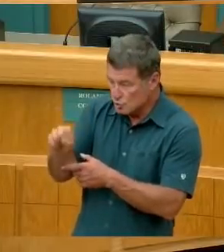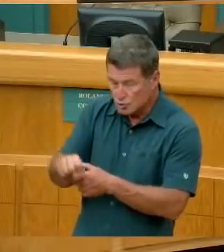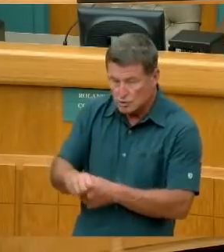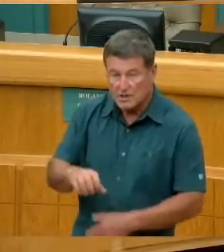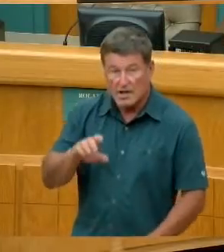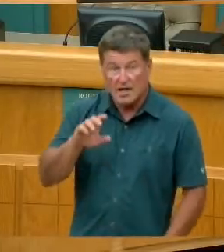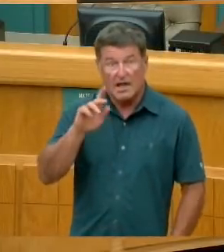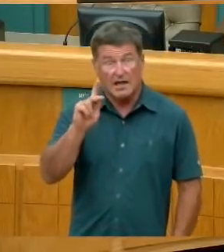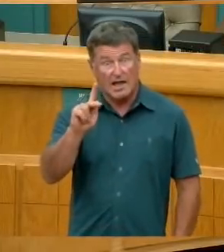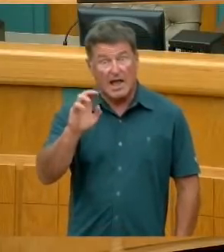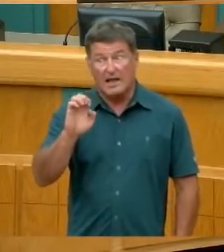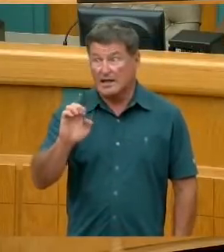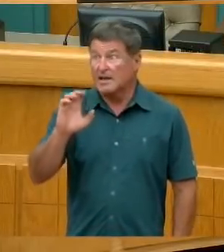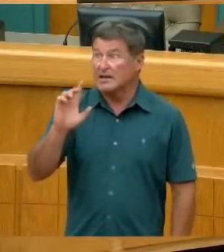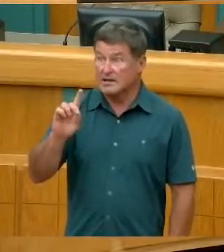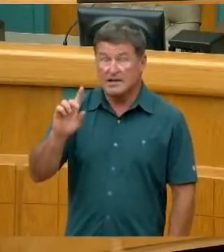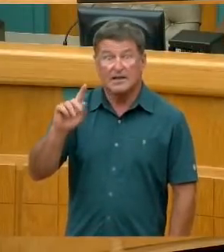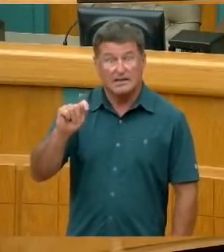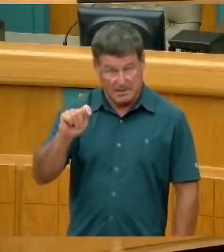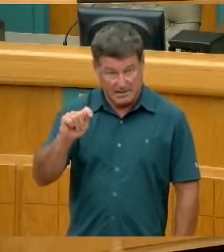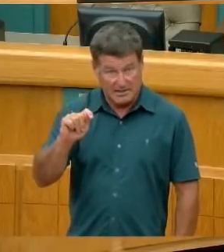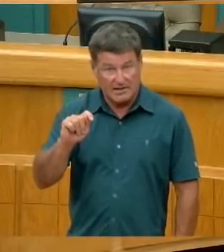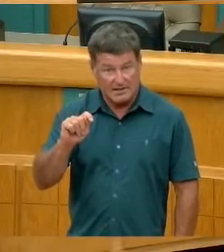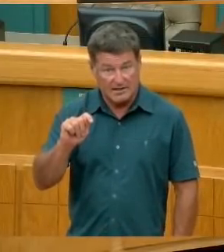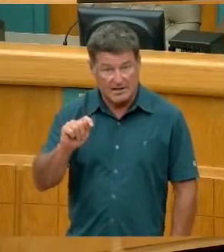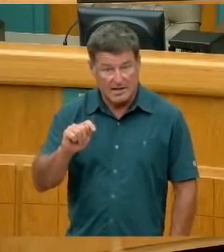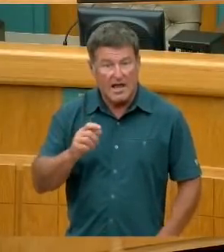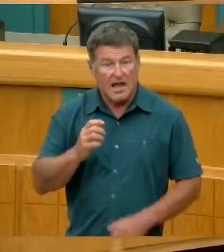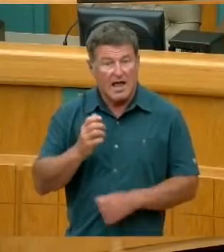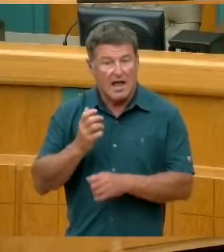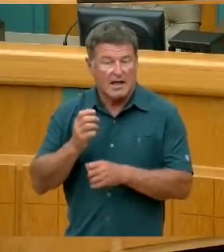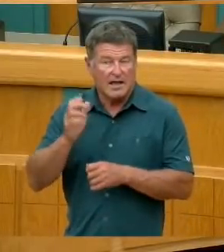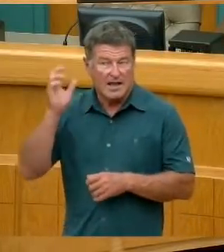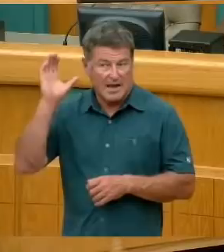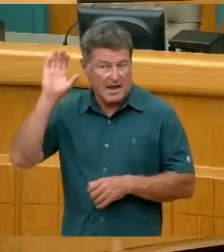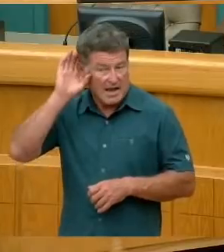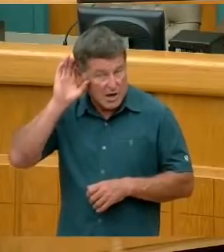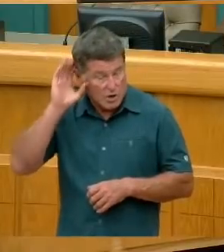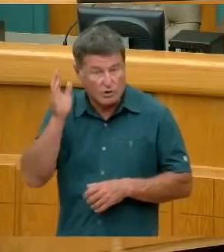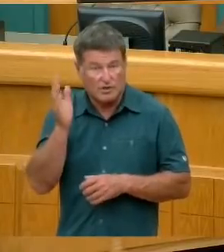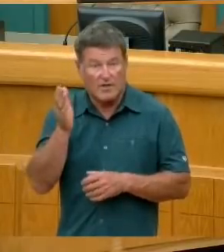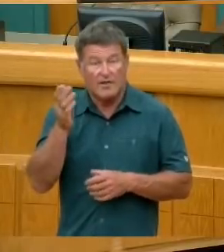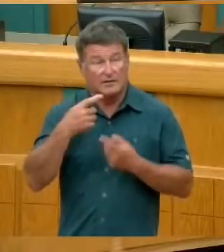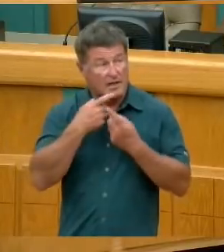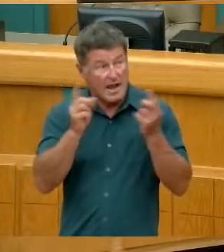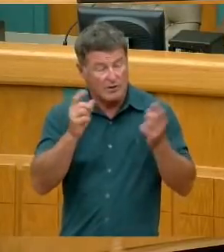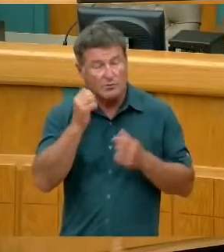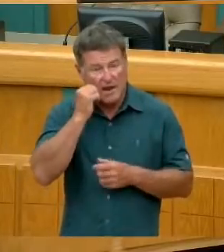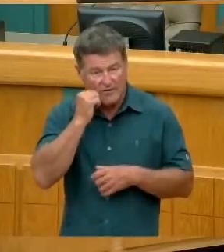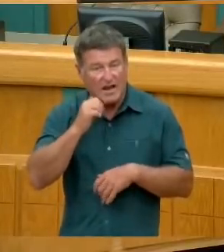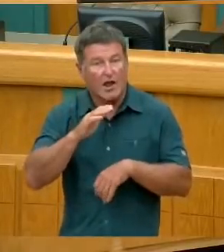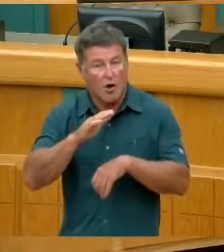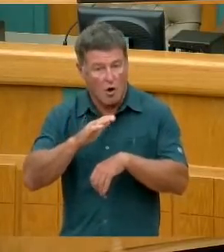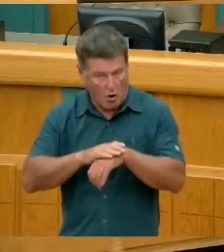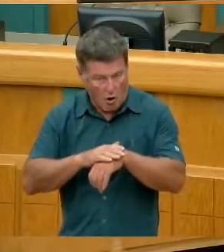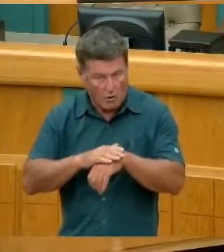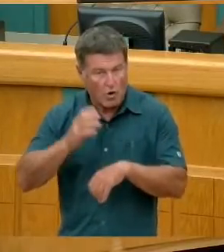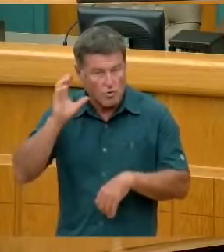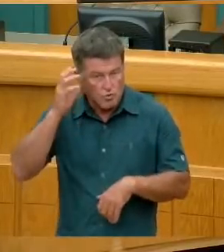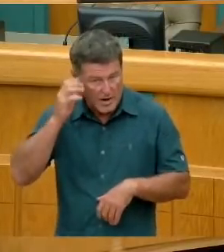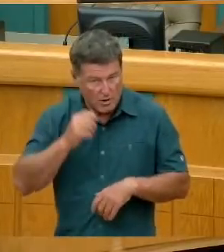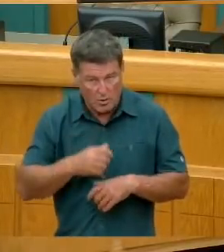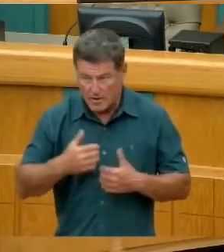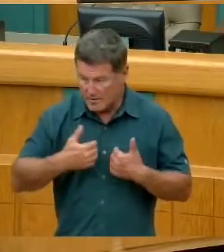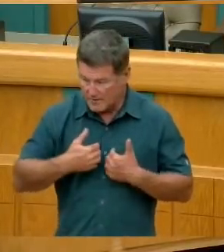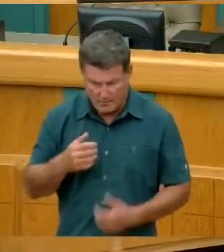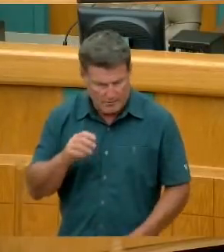us, and KEDT gets a live feed from this, and so we weren't fully aware of that because they're not here in front of